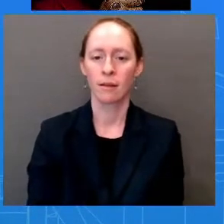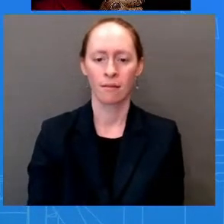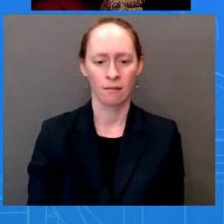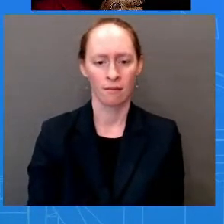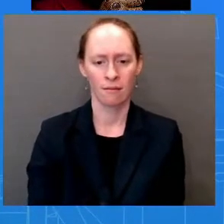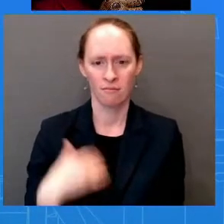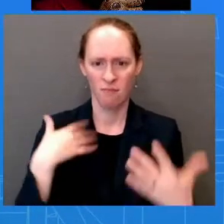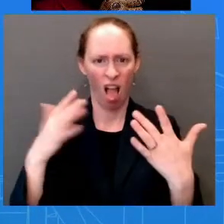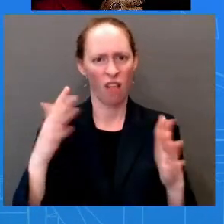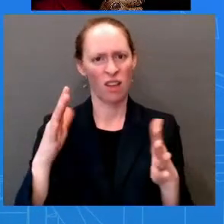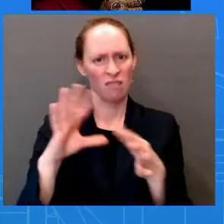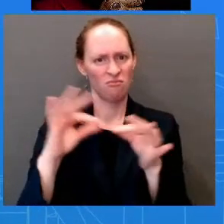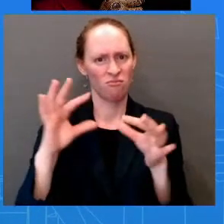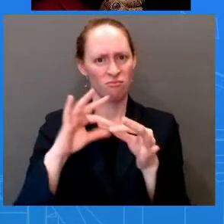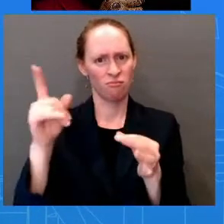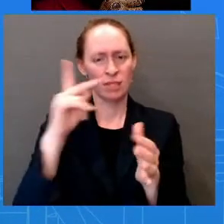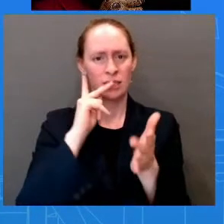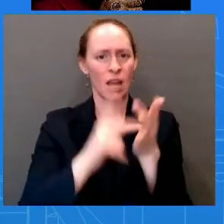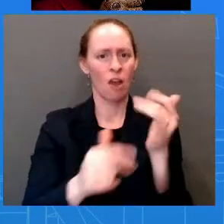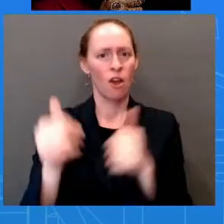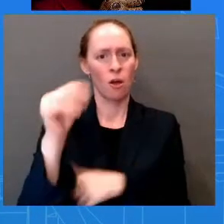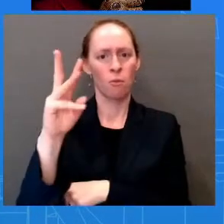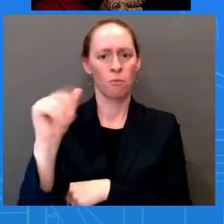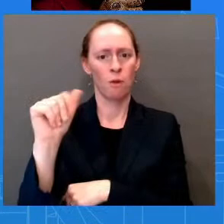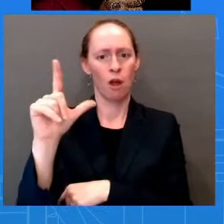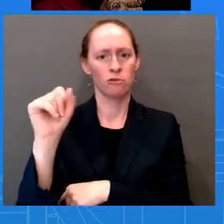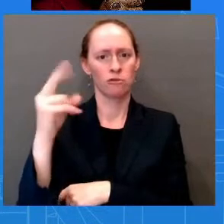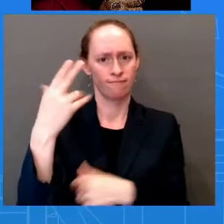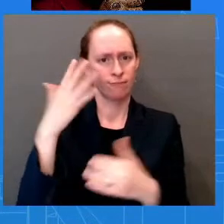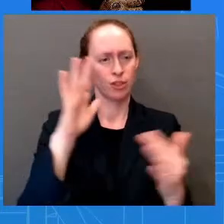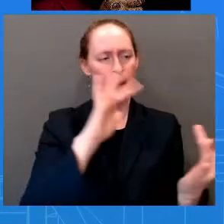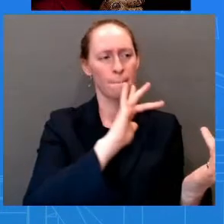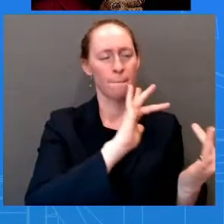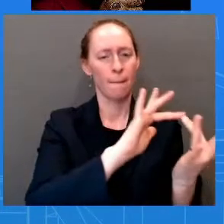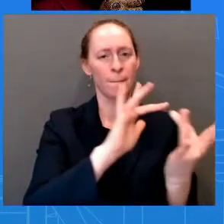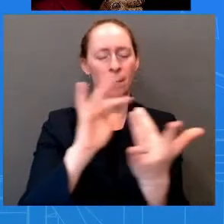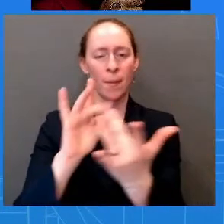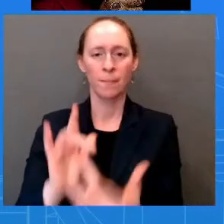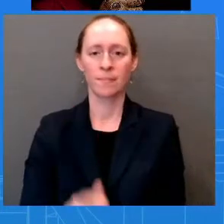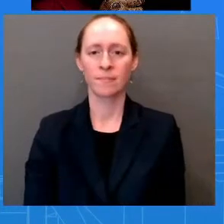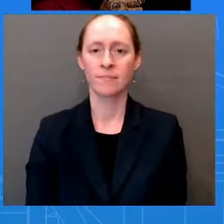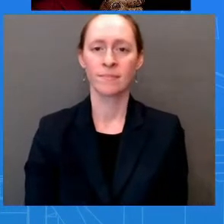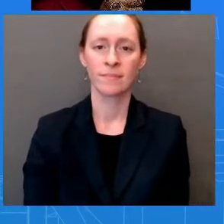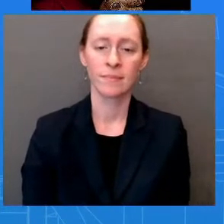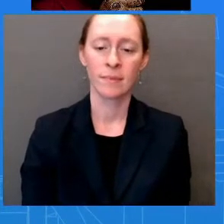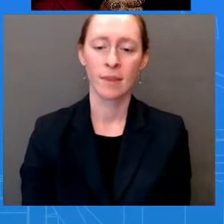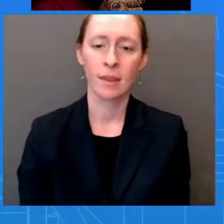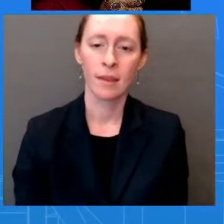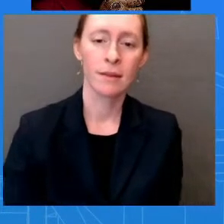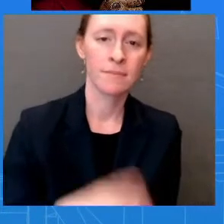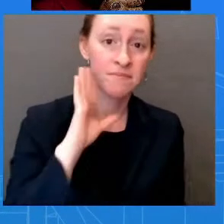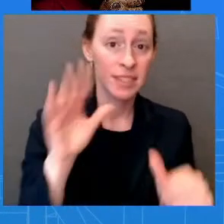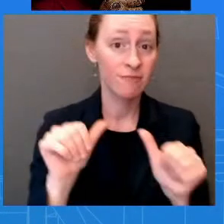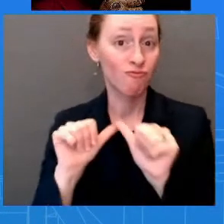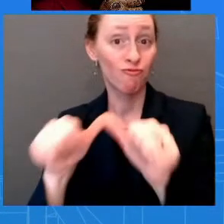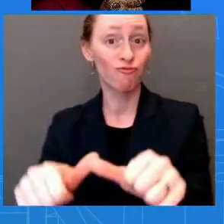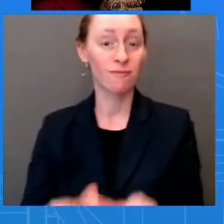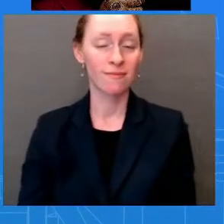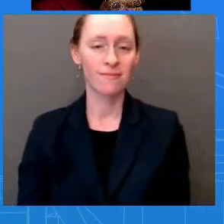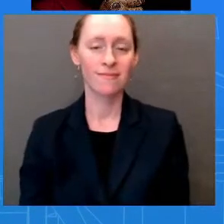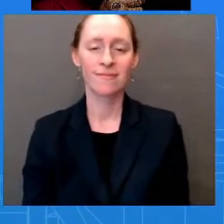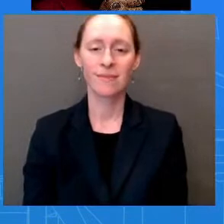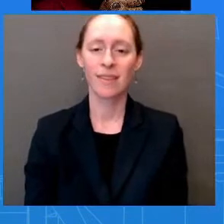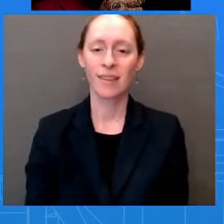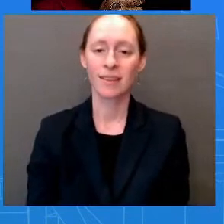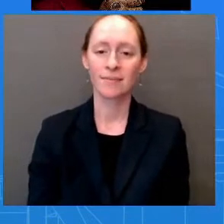damn well I'm a liar. And he has continued to stay in touch with. I mean, unless she doesn't realize she's a liar, which maybe